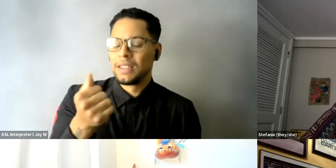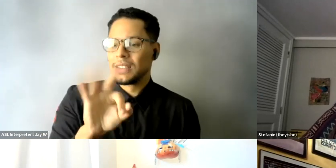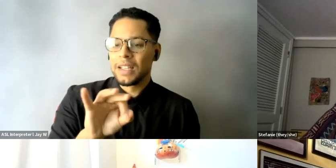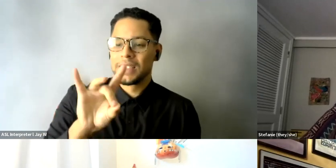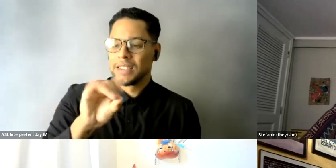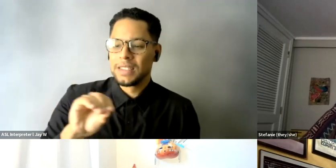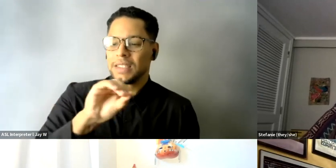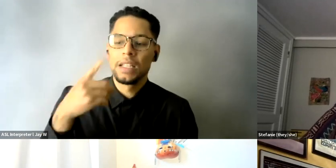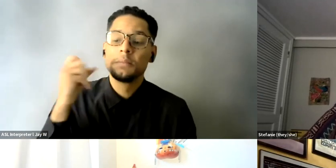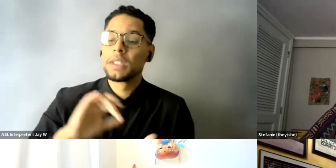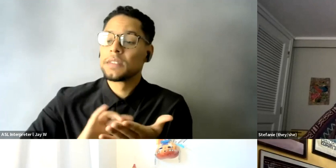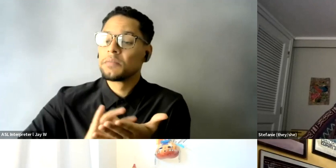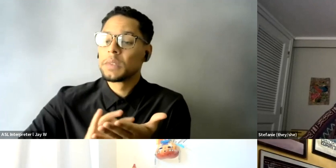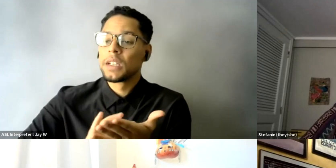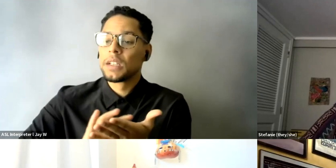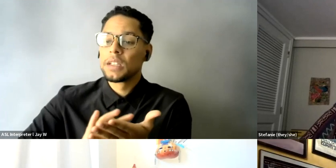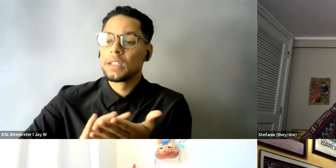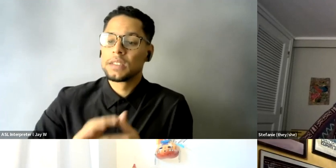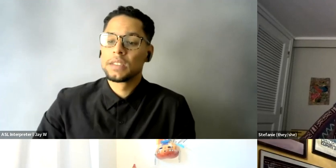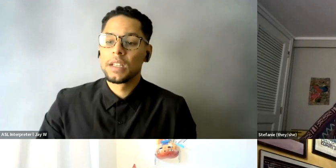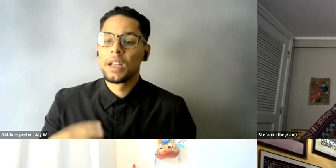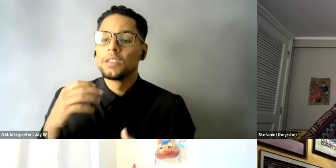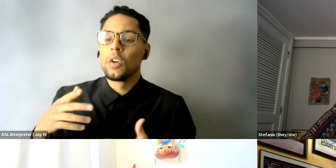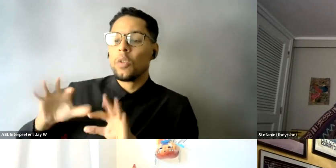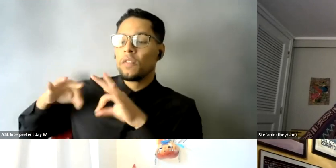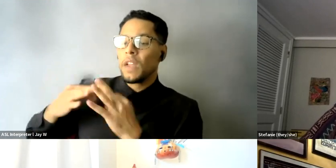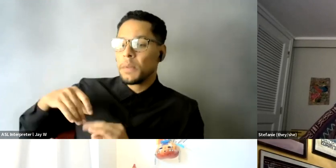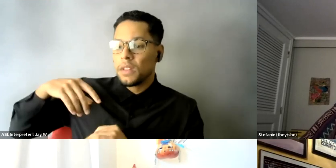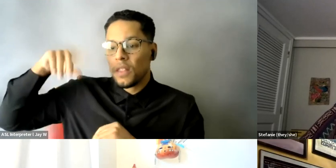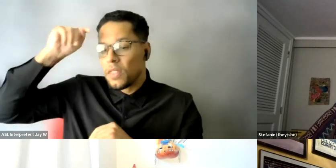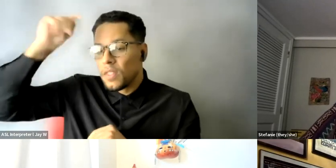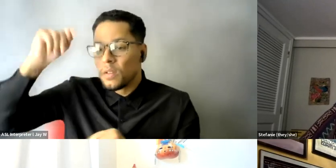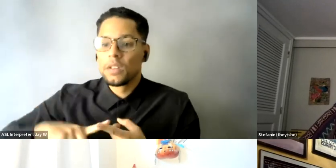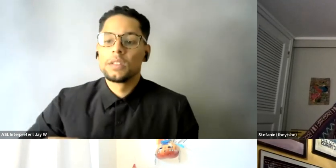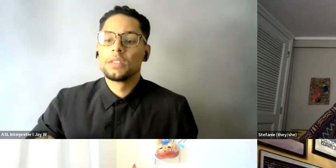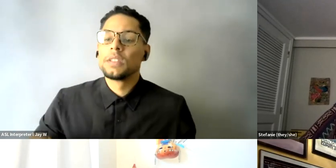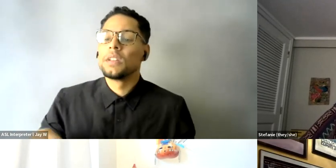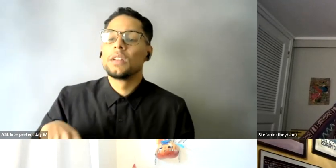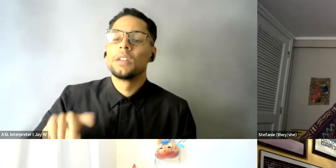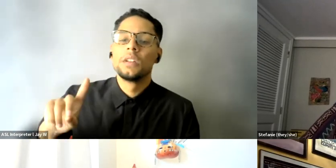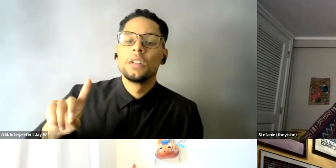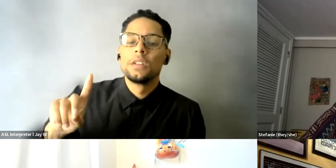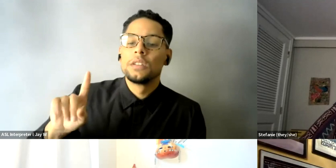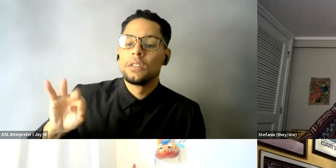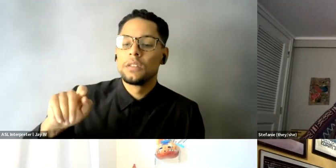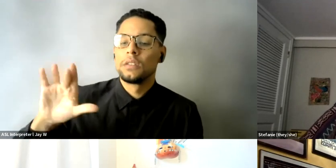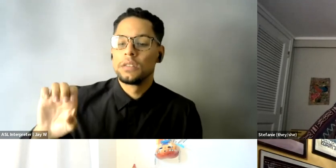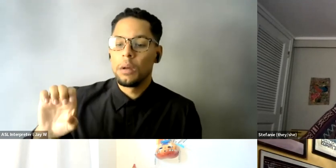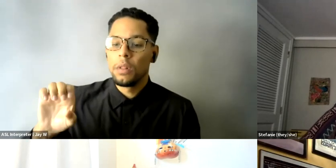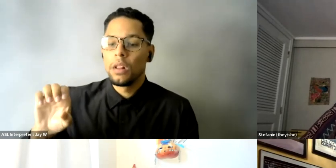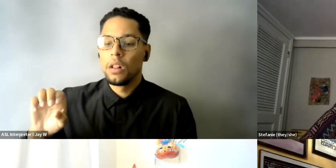theory, and all of the work that was done, the double bind theory of schizophrenia, all of those ideas that